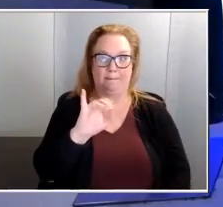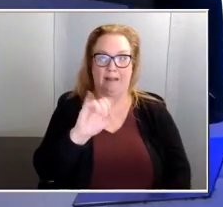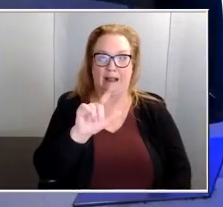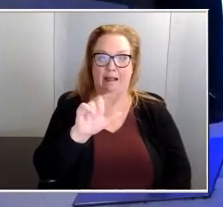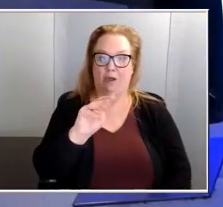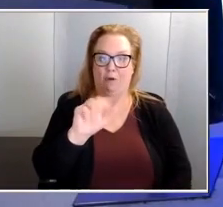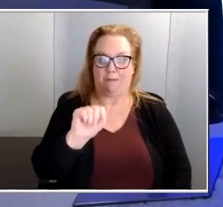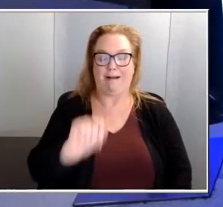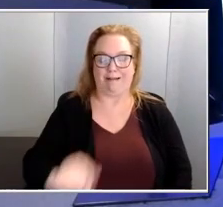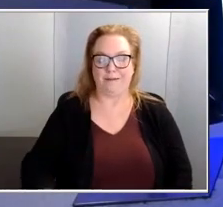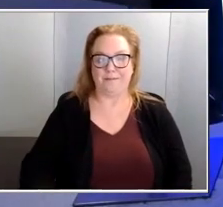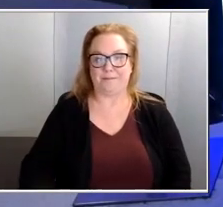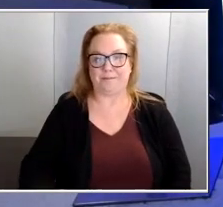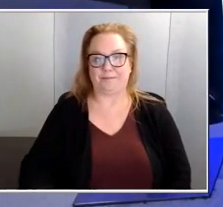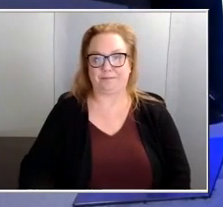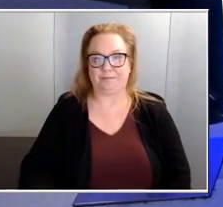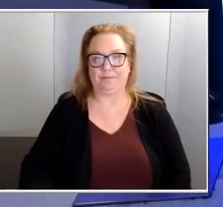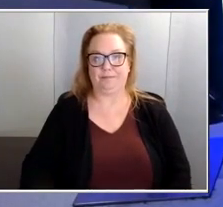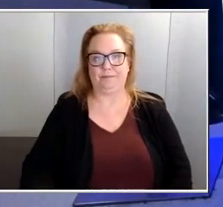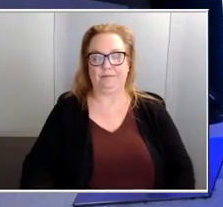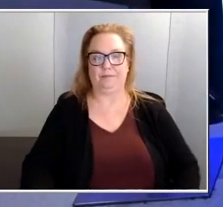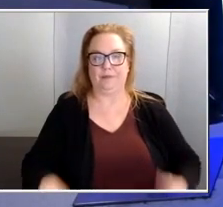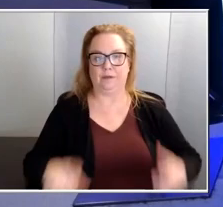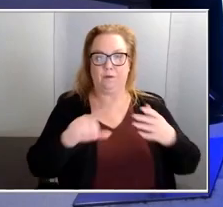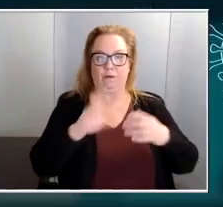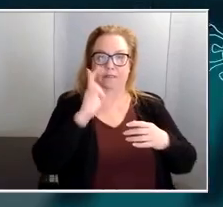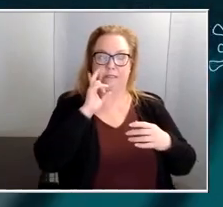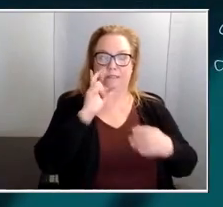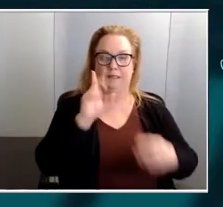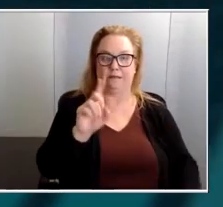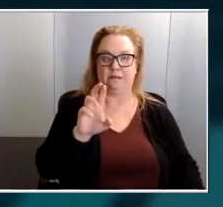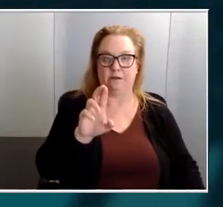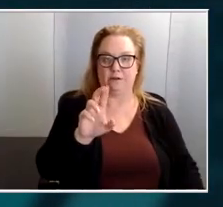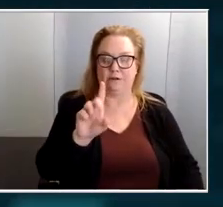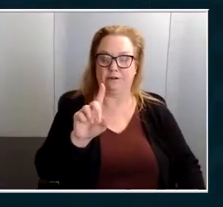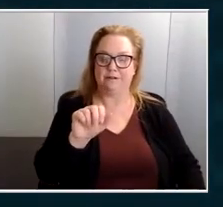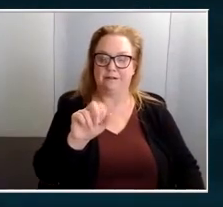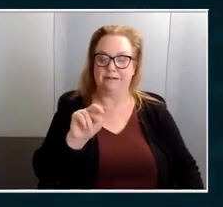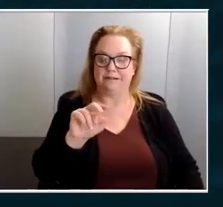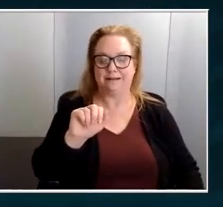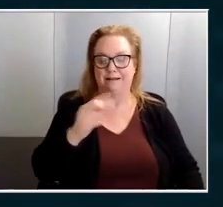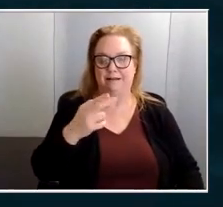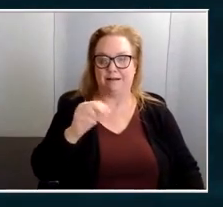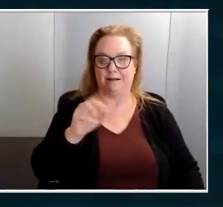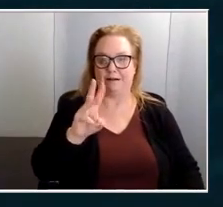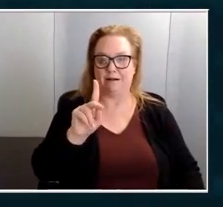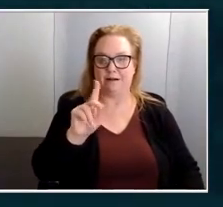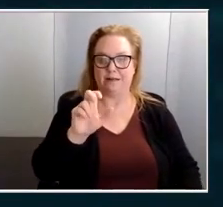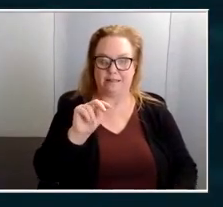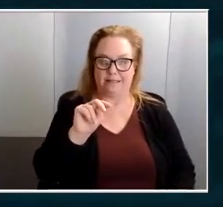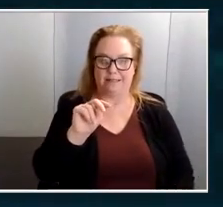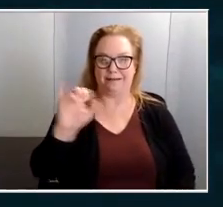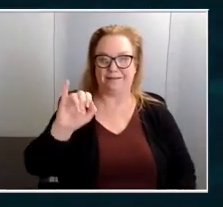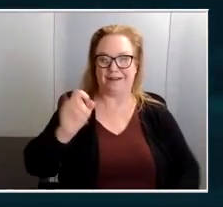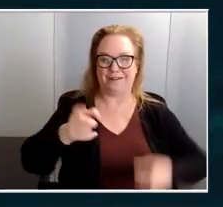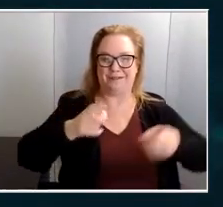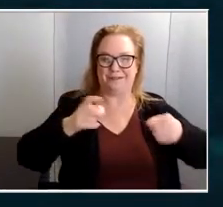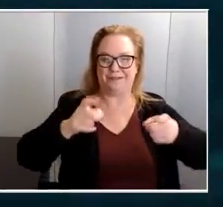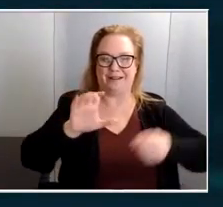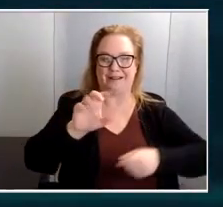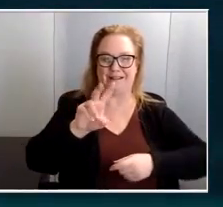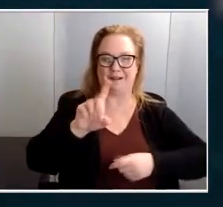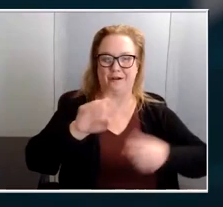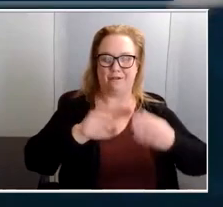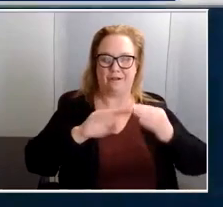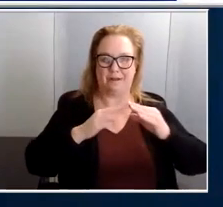is so amazing. All right, well, time for us to check in with Dr. Dana Hawkinson, Medical Director of Infection Prevention Control. He's got the COVID